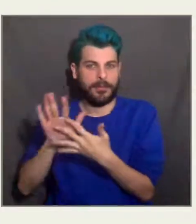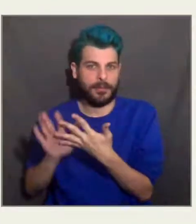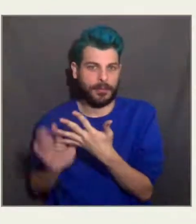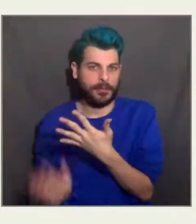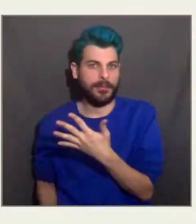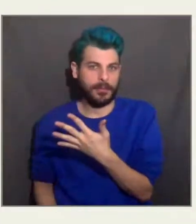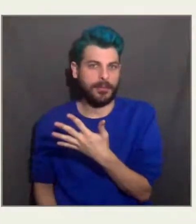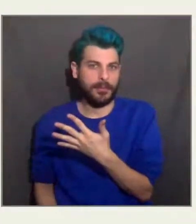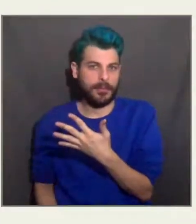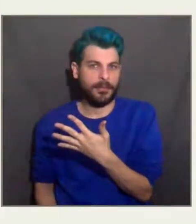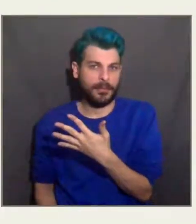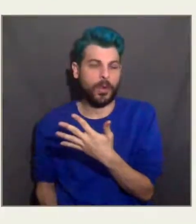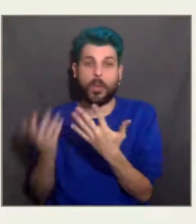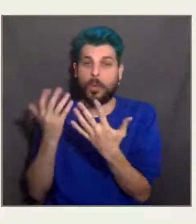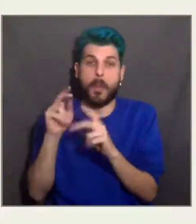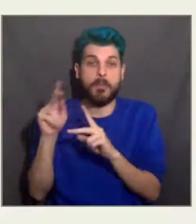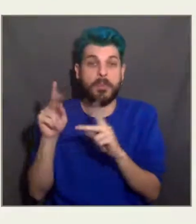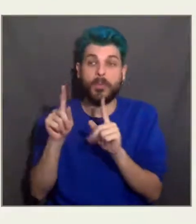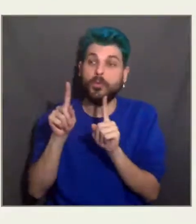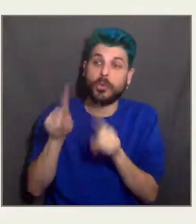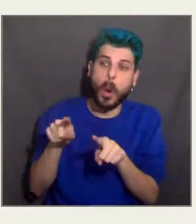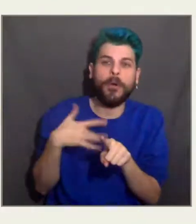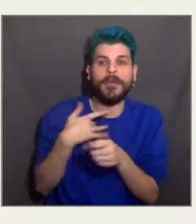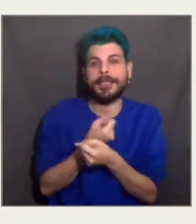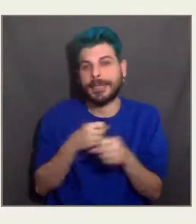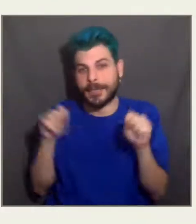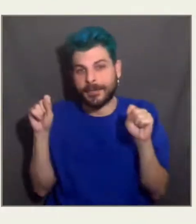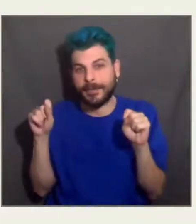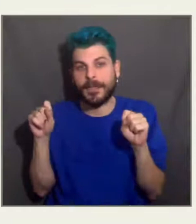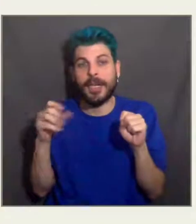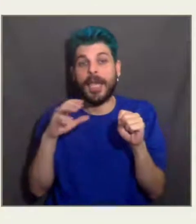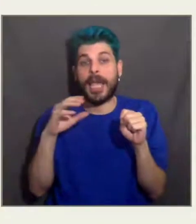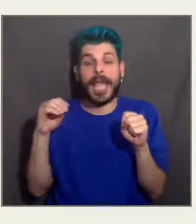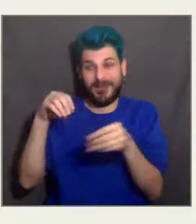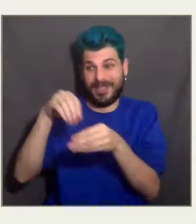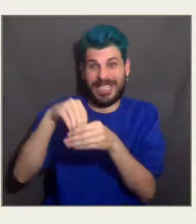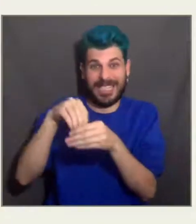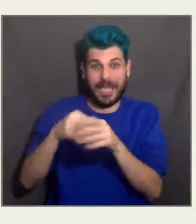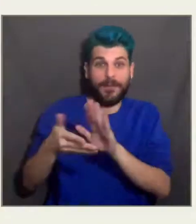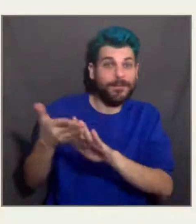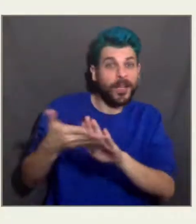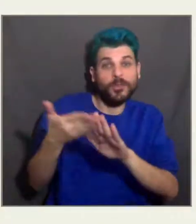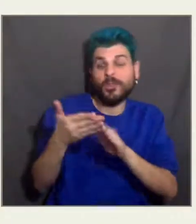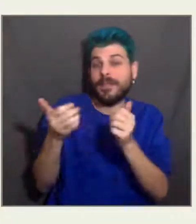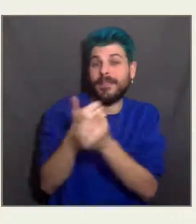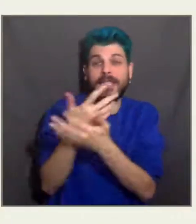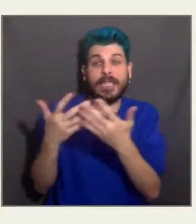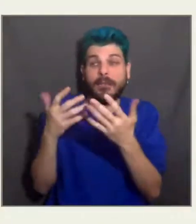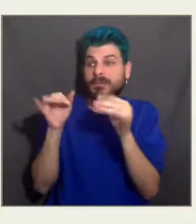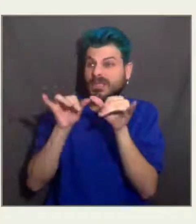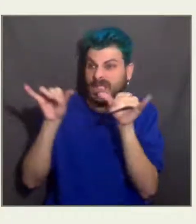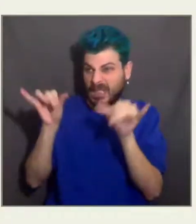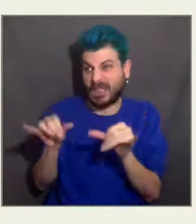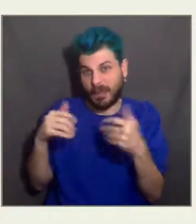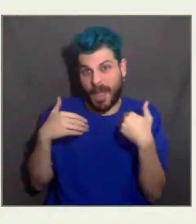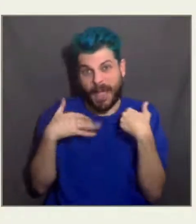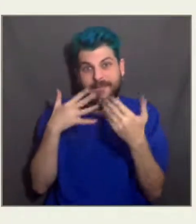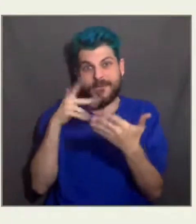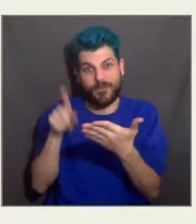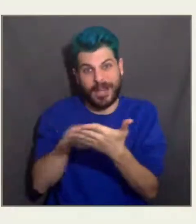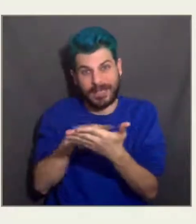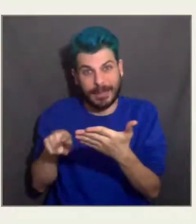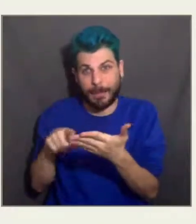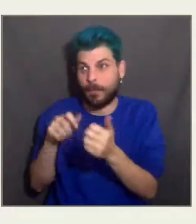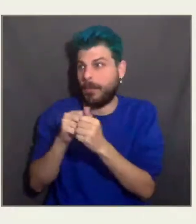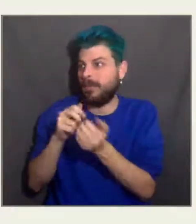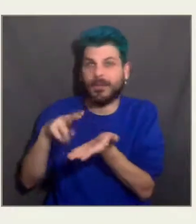we are removing systematic racism within how we do our business. So our contracts